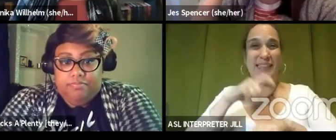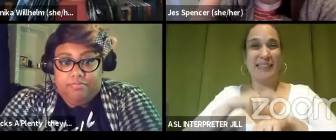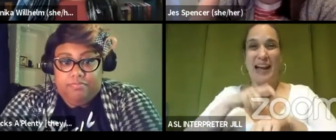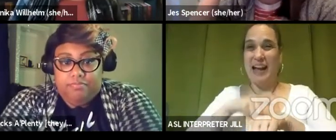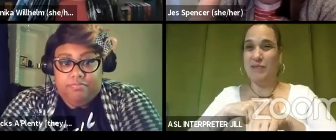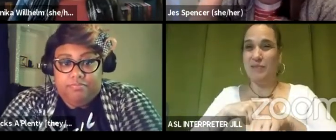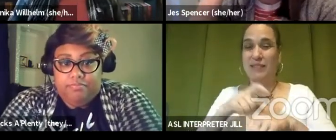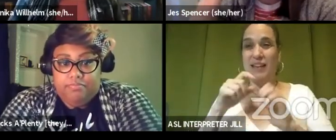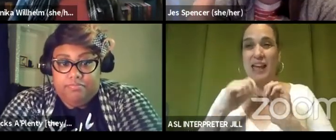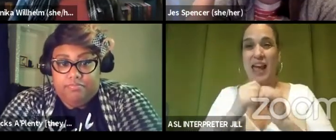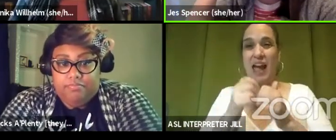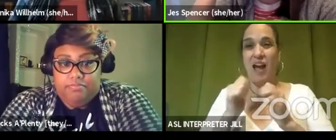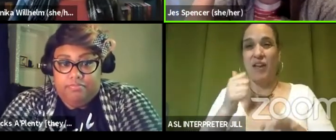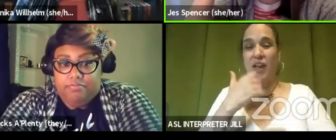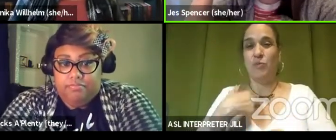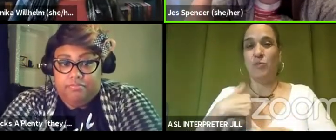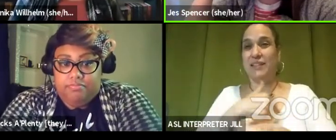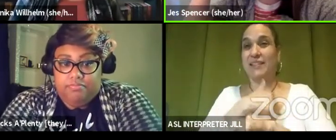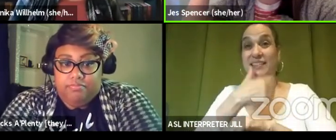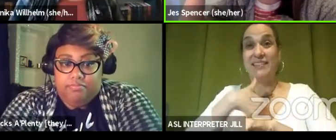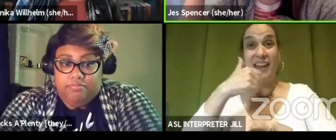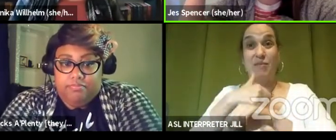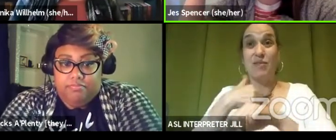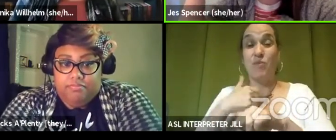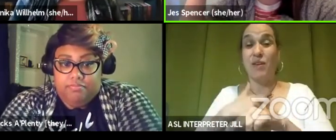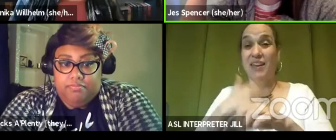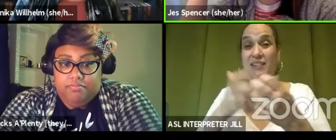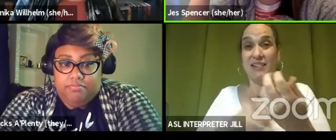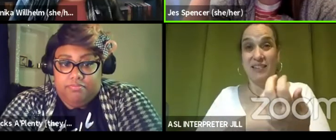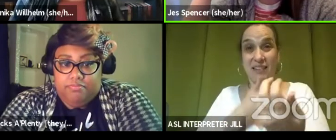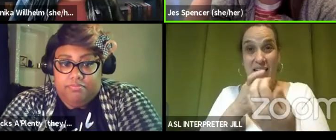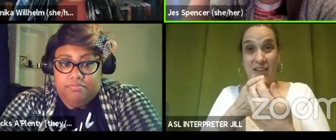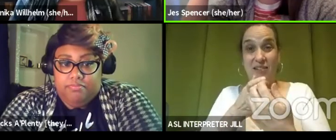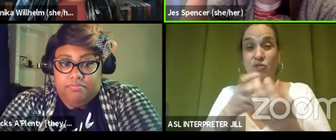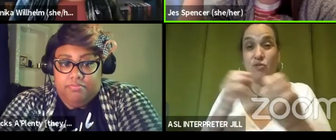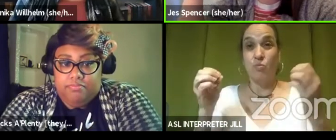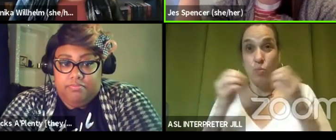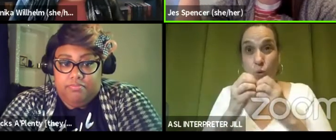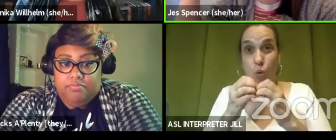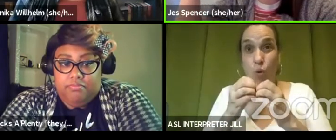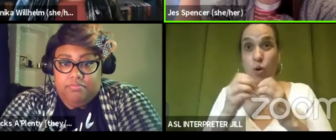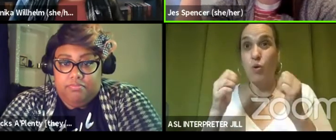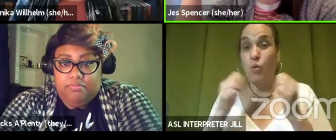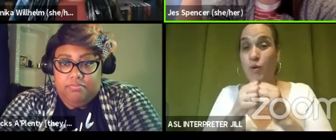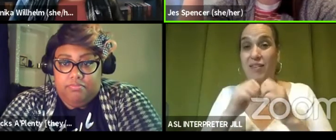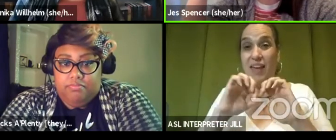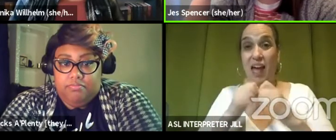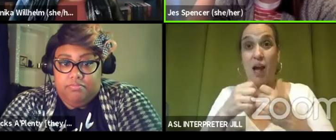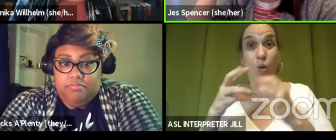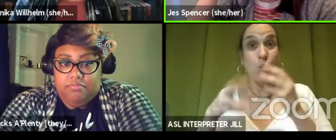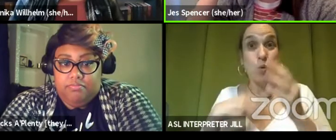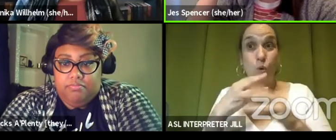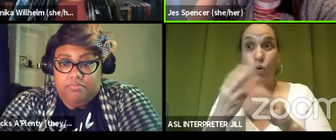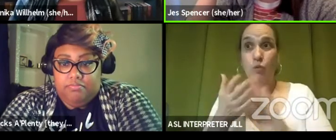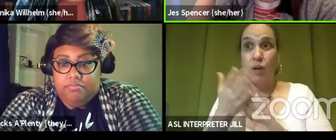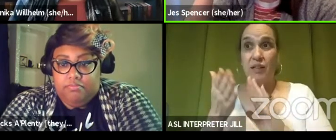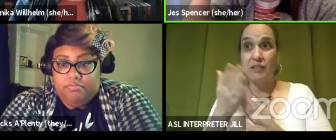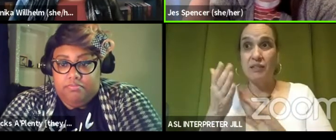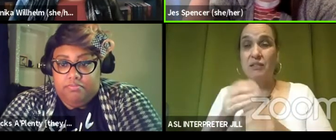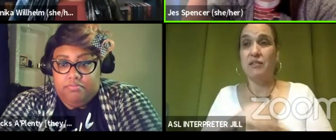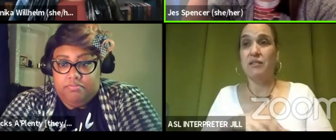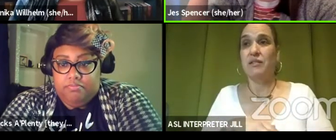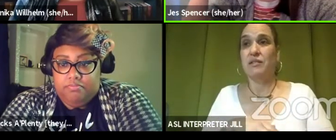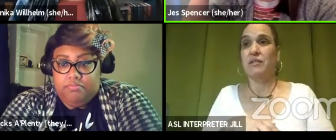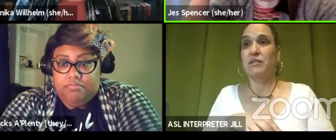we just set this up so that we align a little bit more with the way the world works, right? I also think of